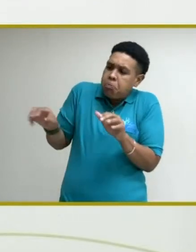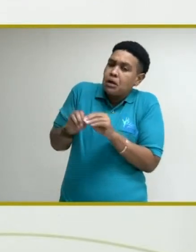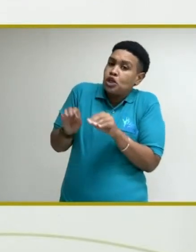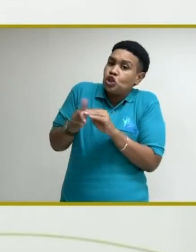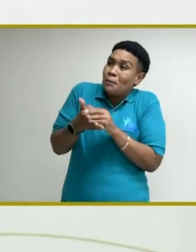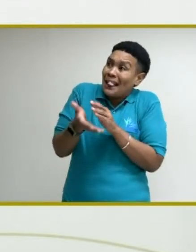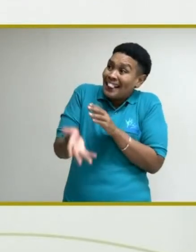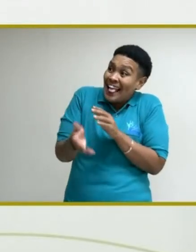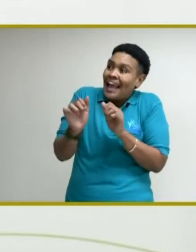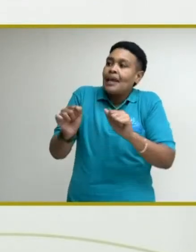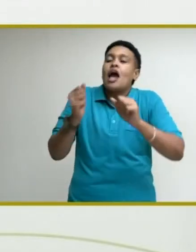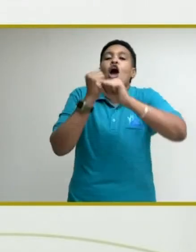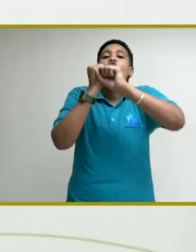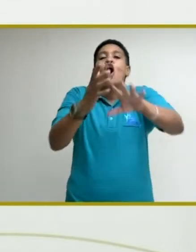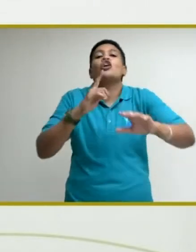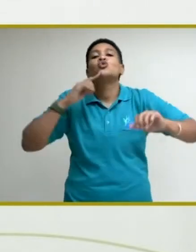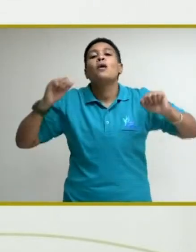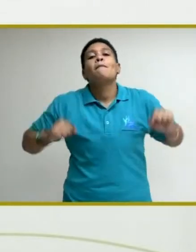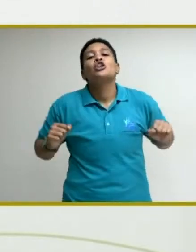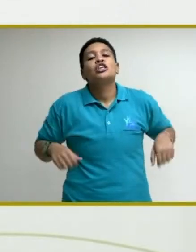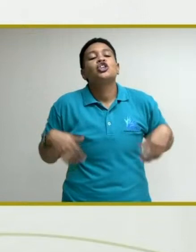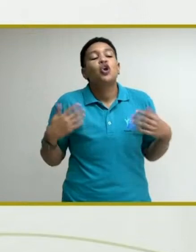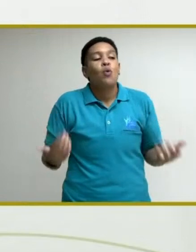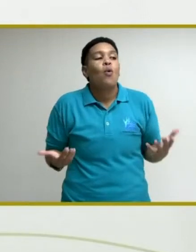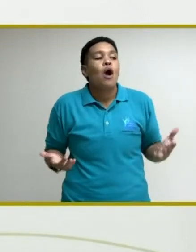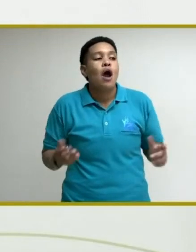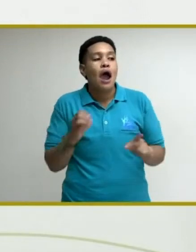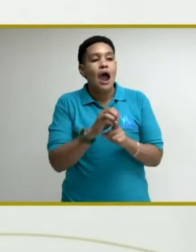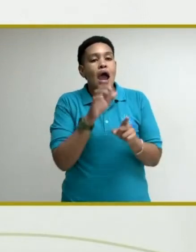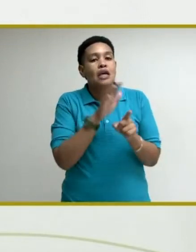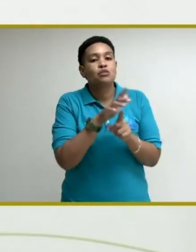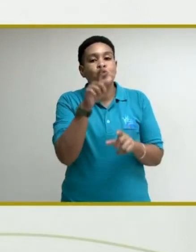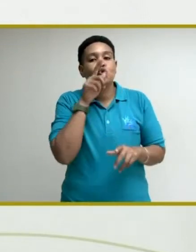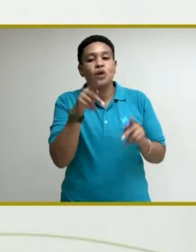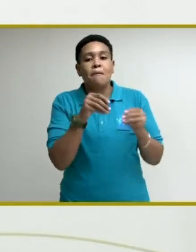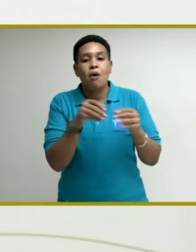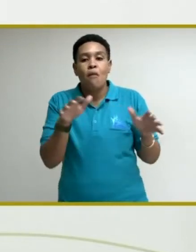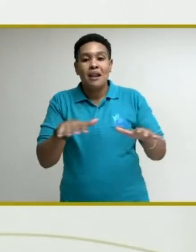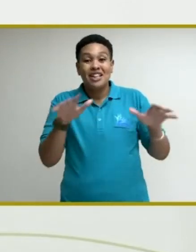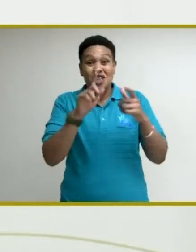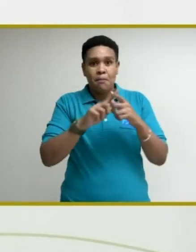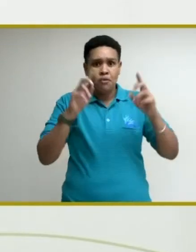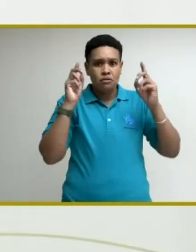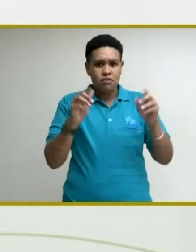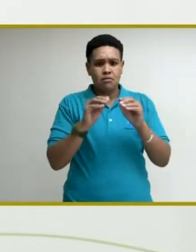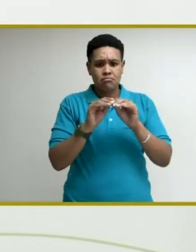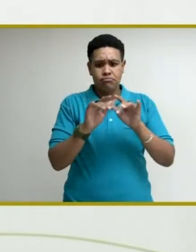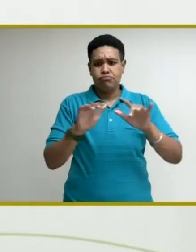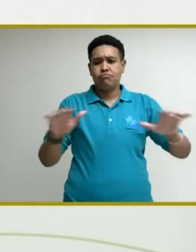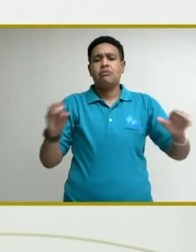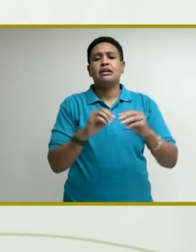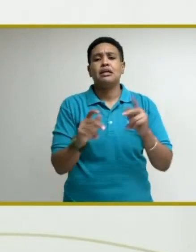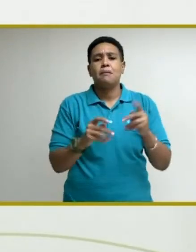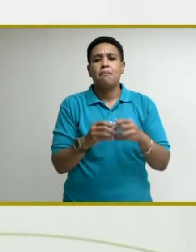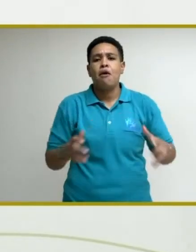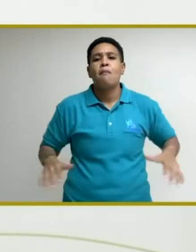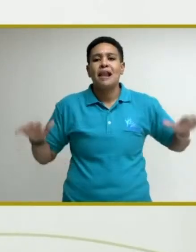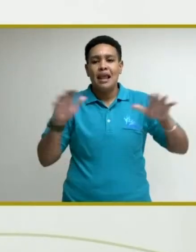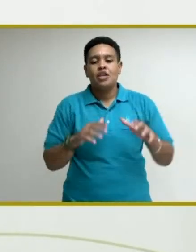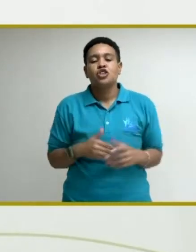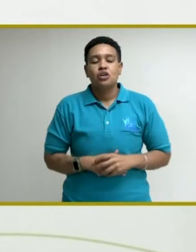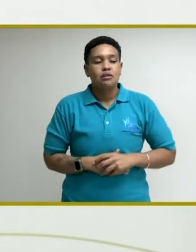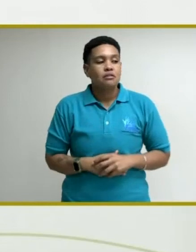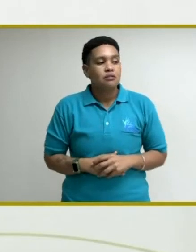can give rise to the potential of exposure to the population and rapid spread in the population.